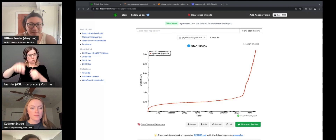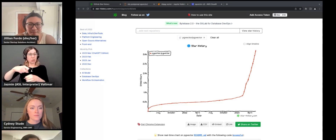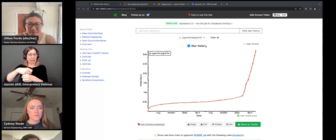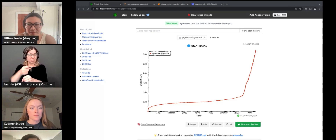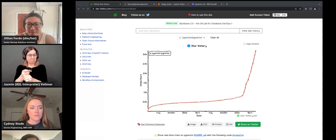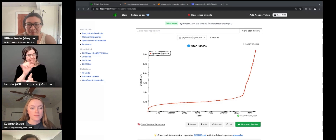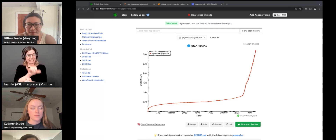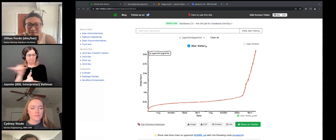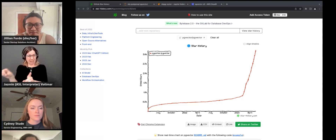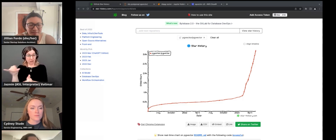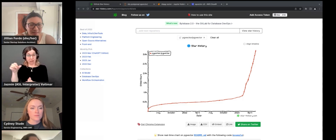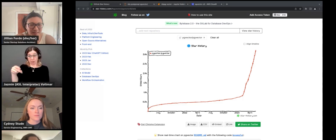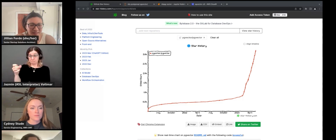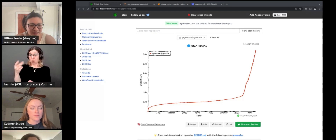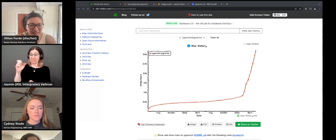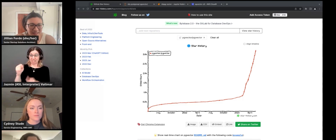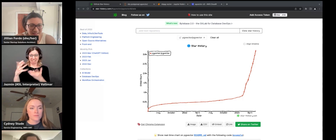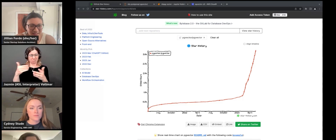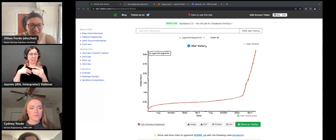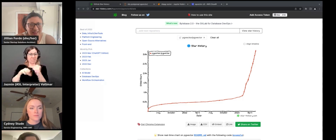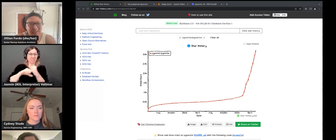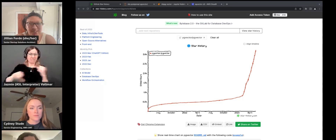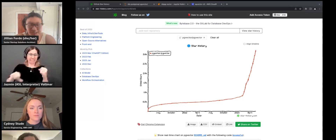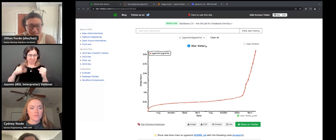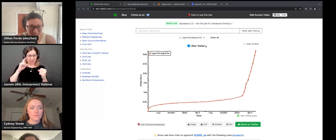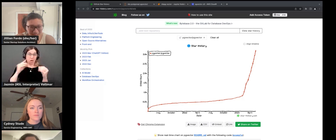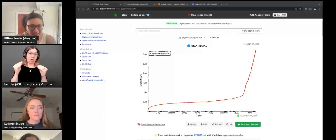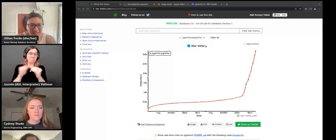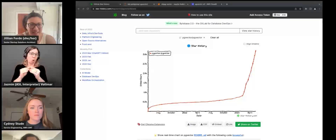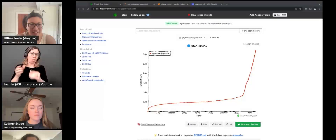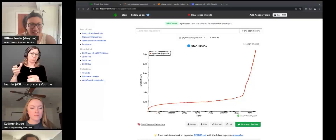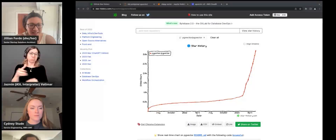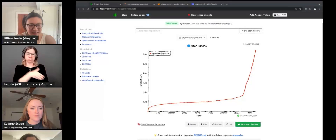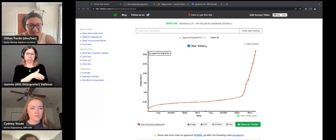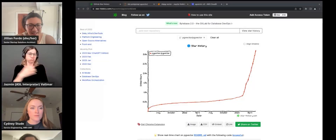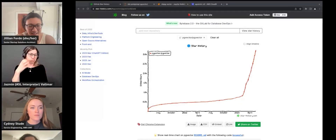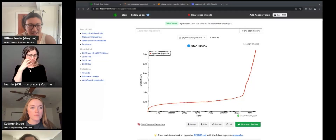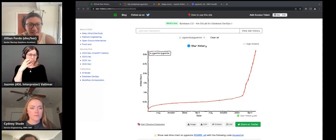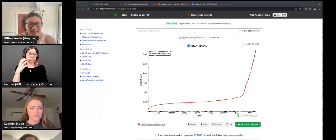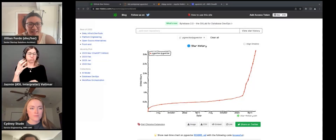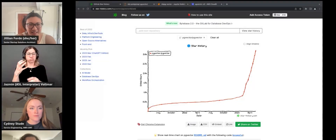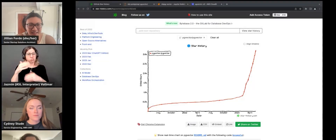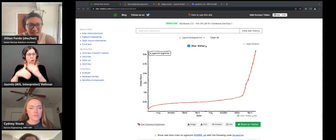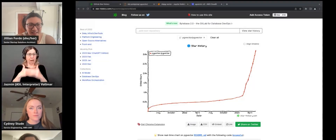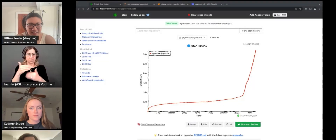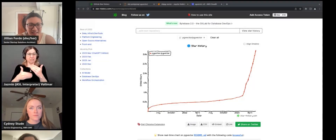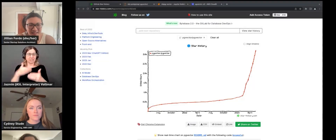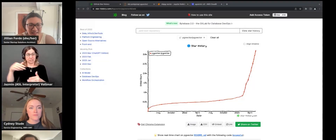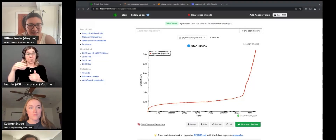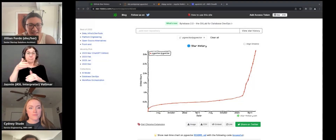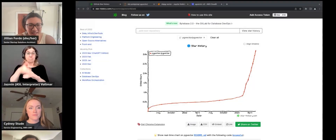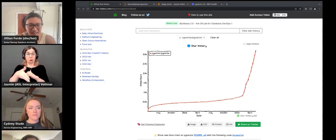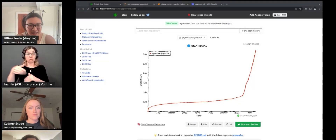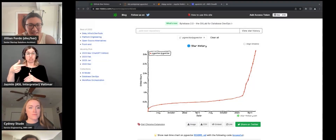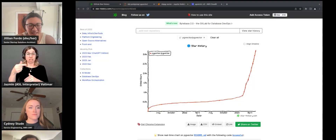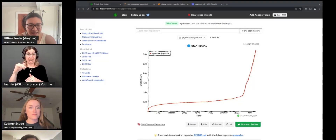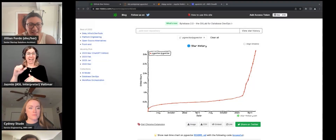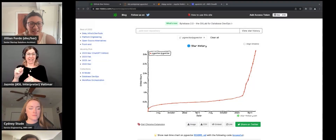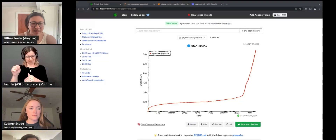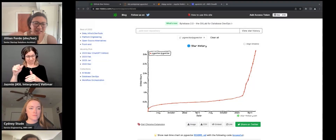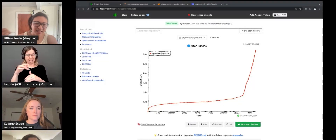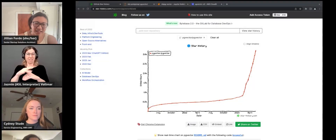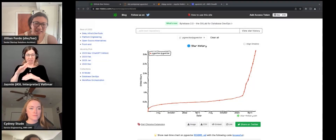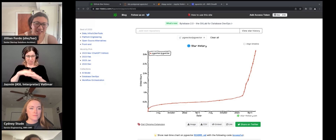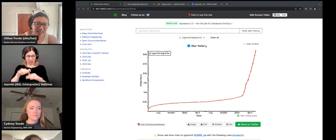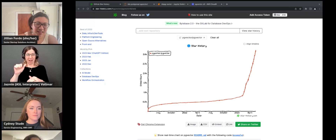has an extension for a lot more robust geospatial processing, PostGIS, which is also available on Amazon RDS and Amazon Aurora